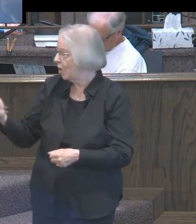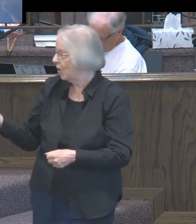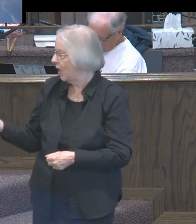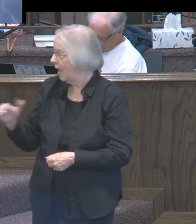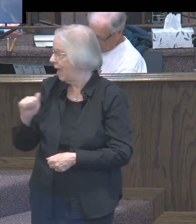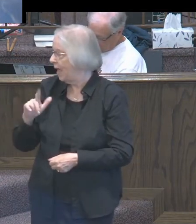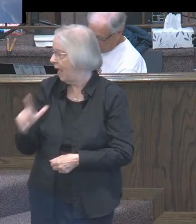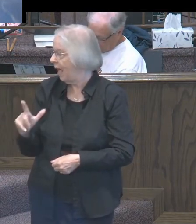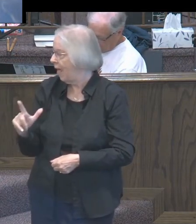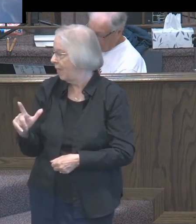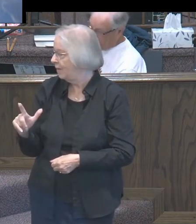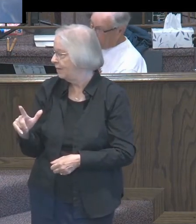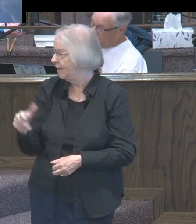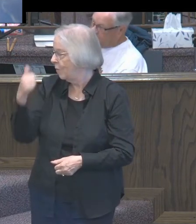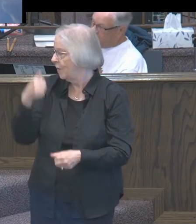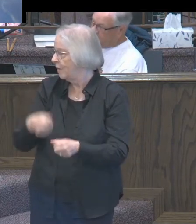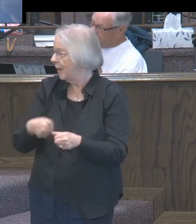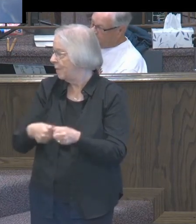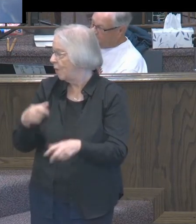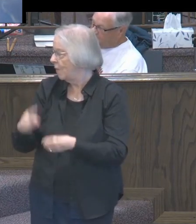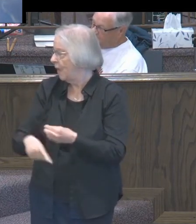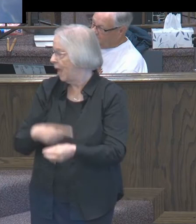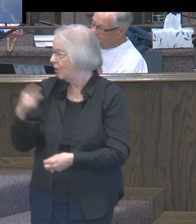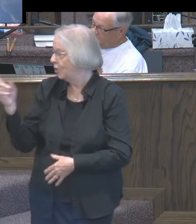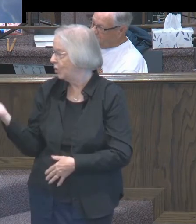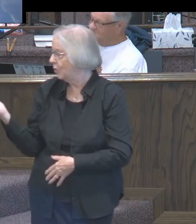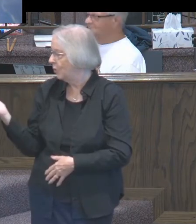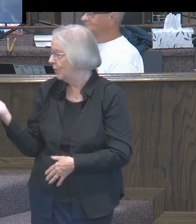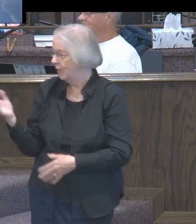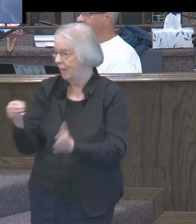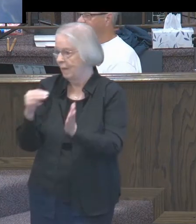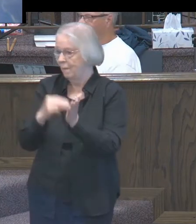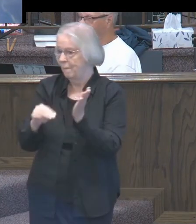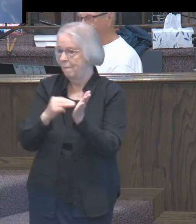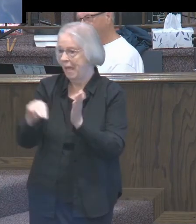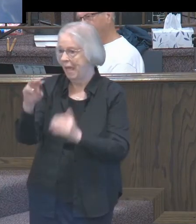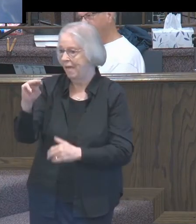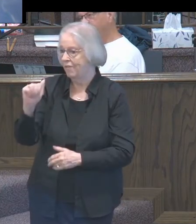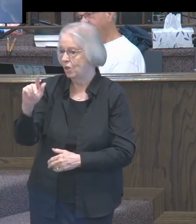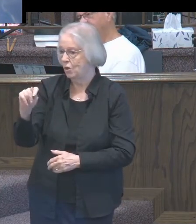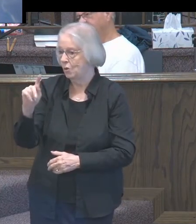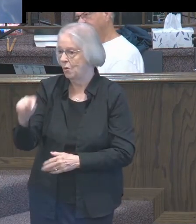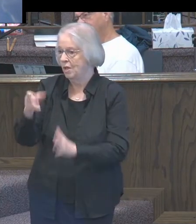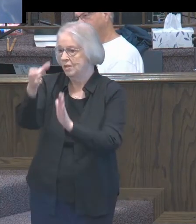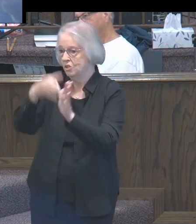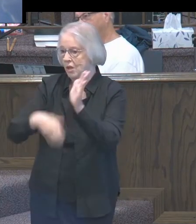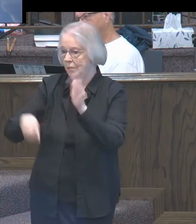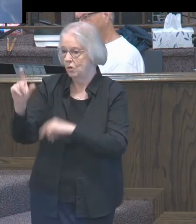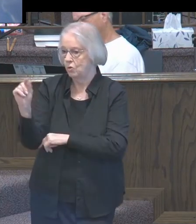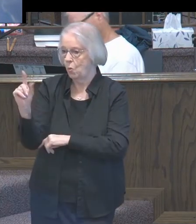Al, I'm reminded about this for you. In Matthew chapter 20, Jesus